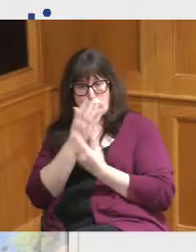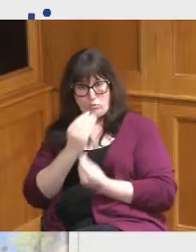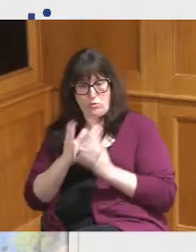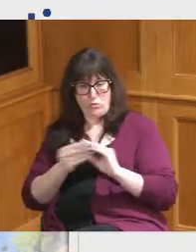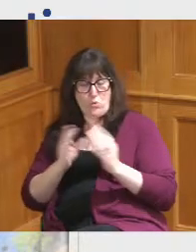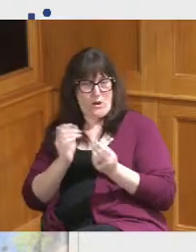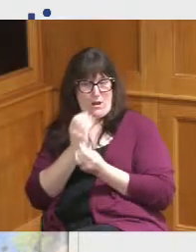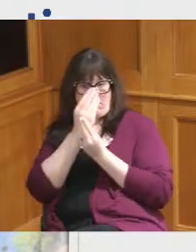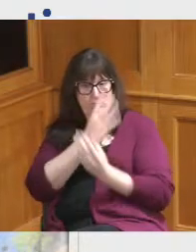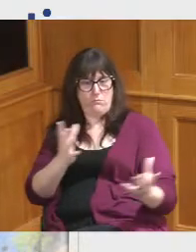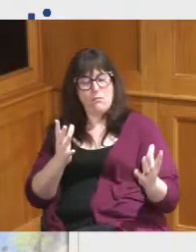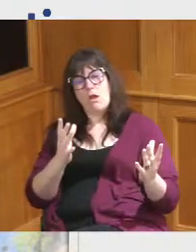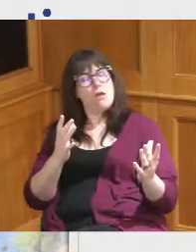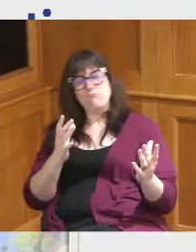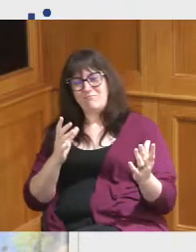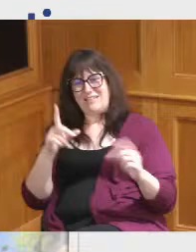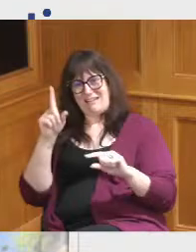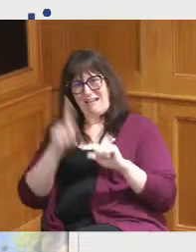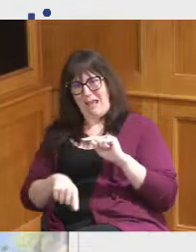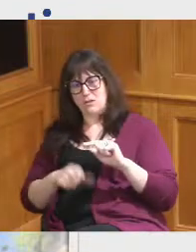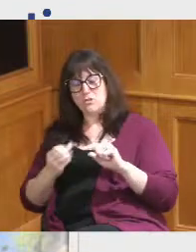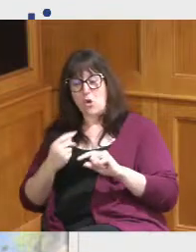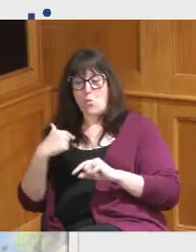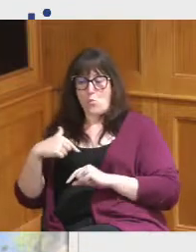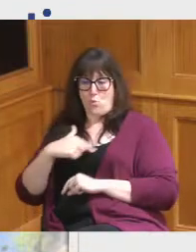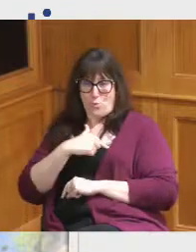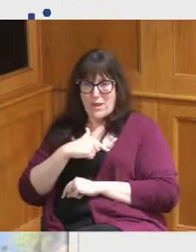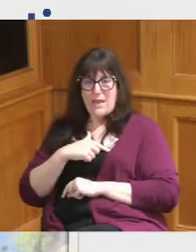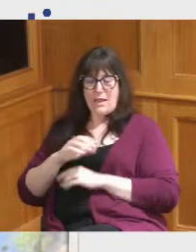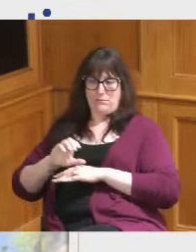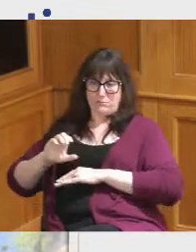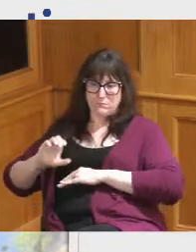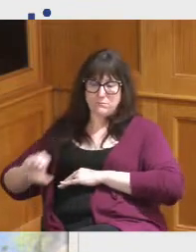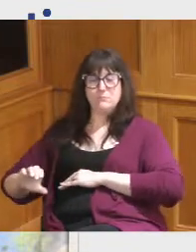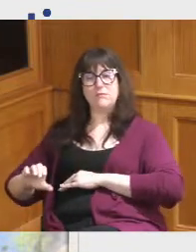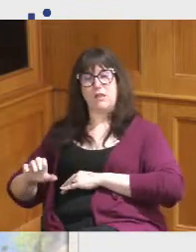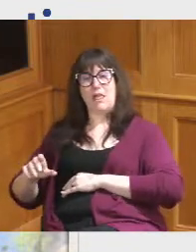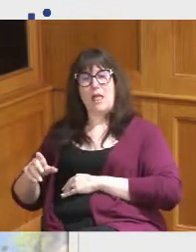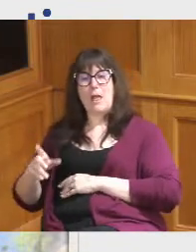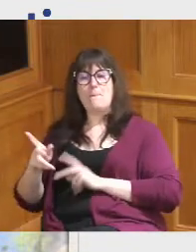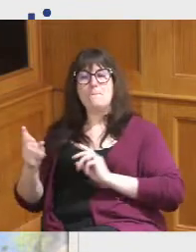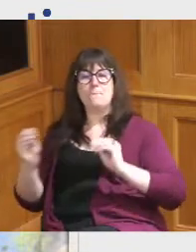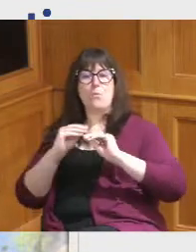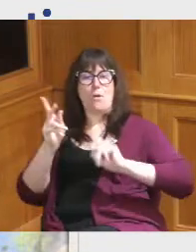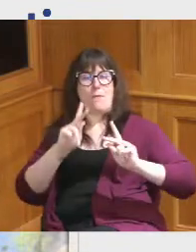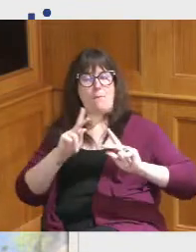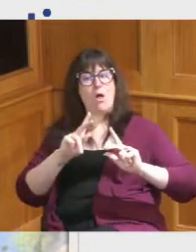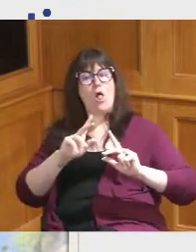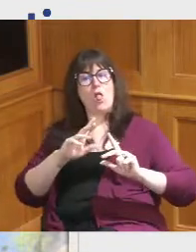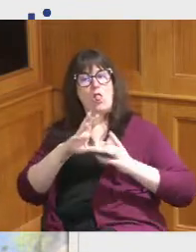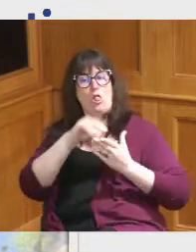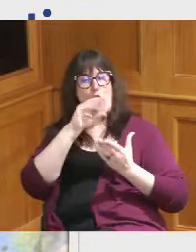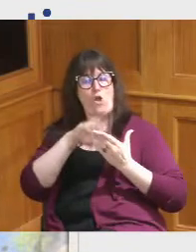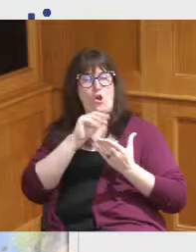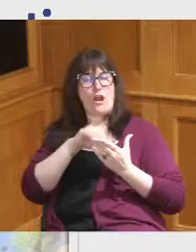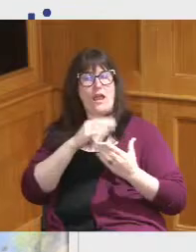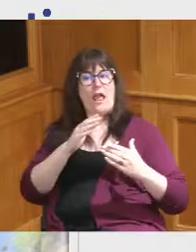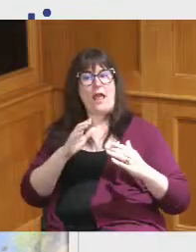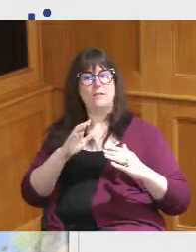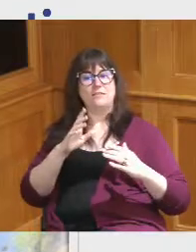them and give them those tools, what we're finding is that more people are learning about living kidney donation and more people are taking that next